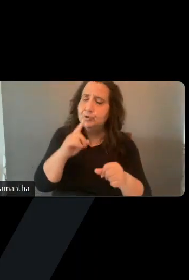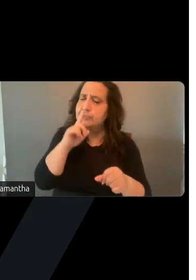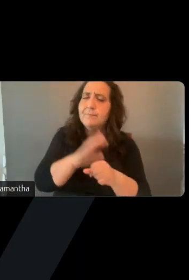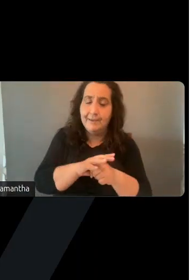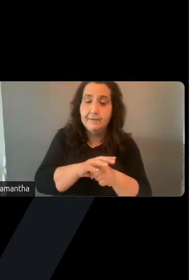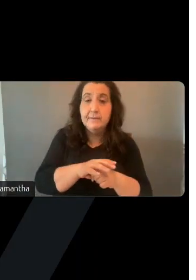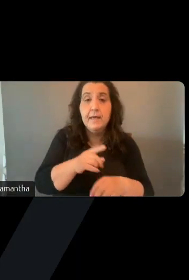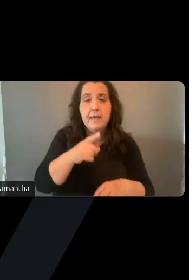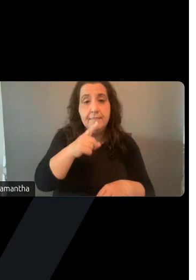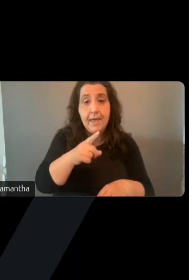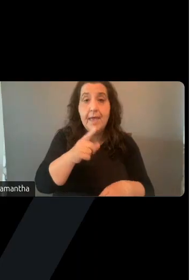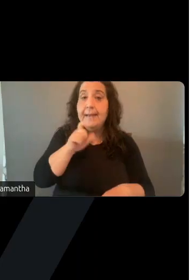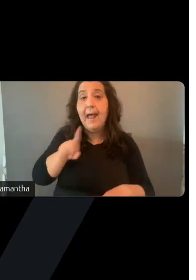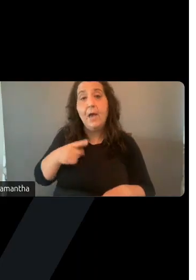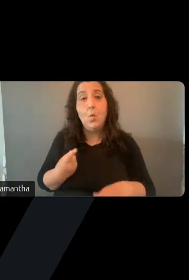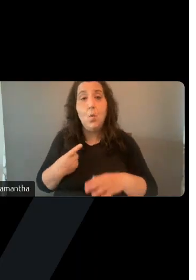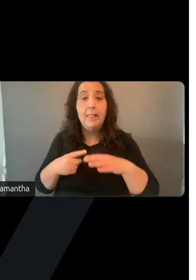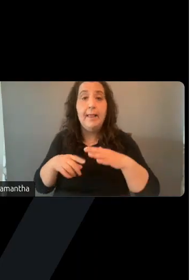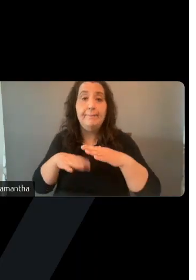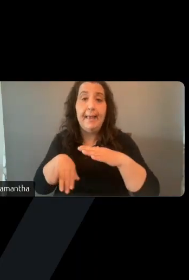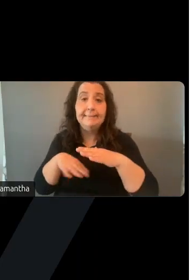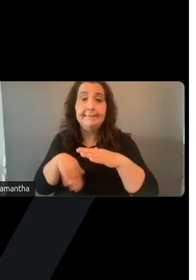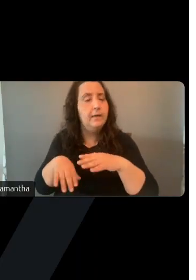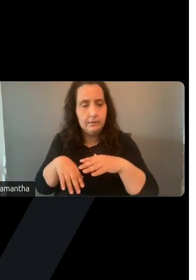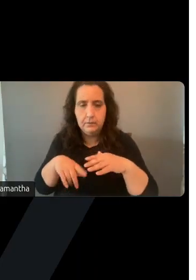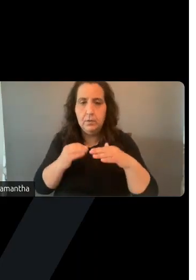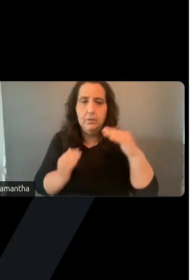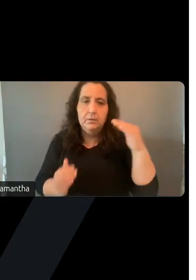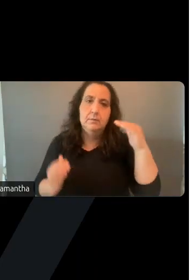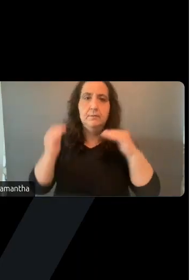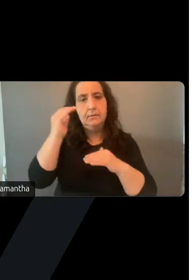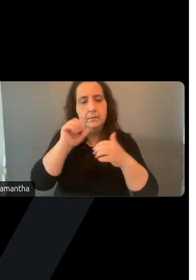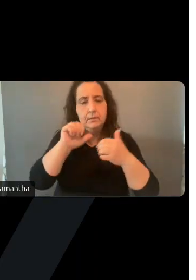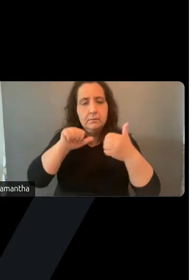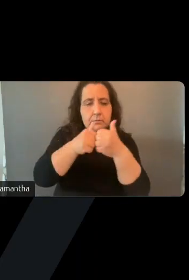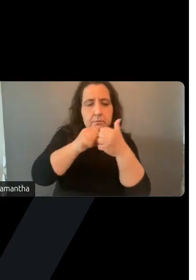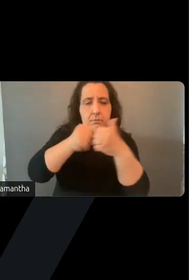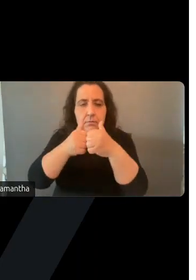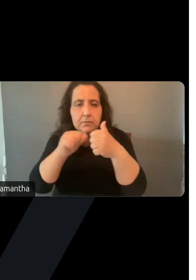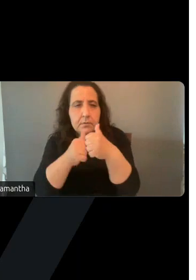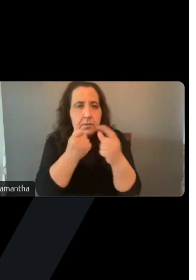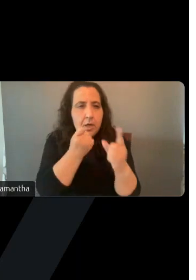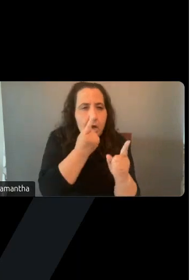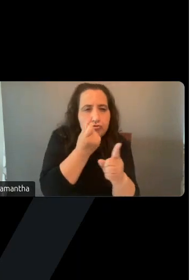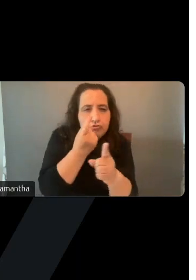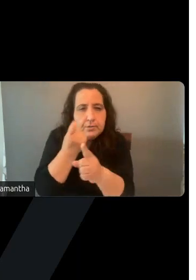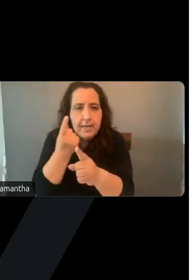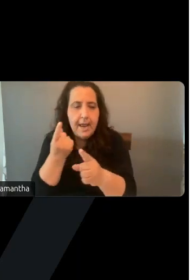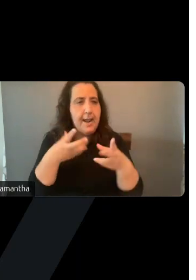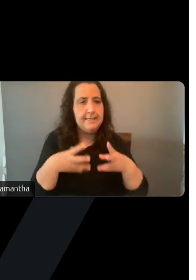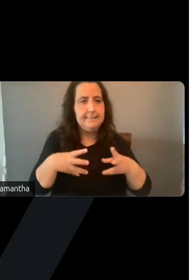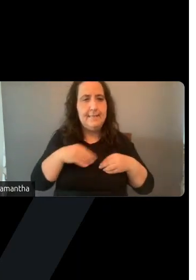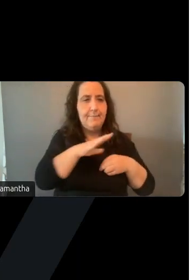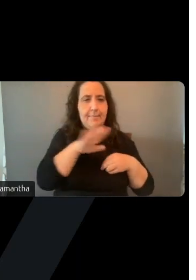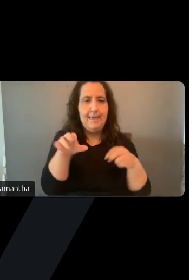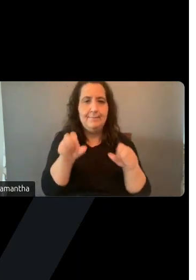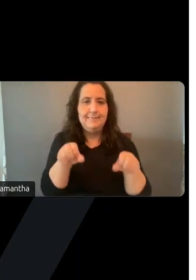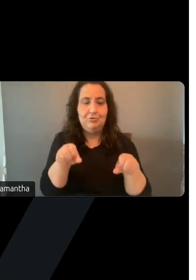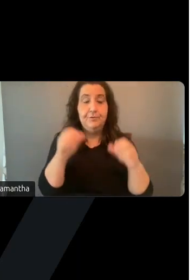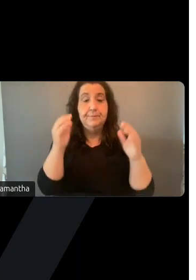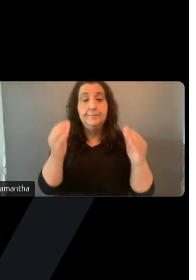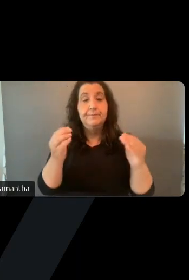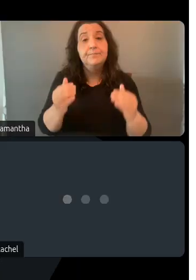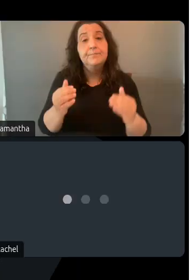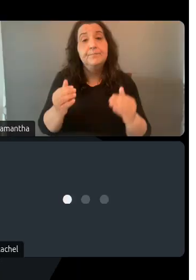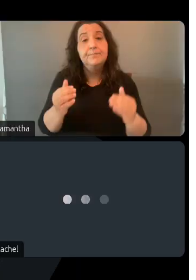Committed. Our teachers go above and beyond for students, understanding students' challenges and embracing their potential. And diverse.